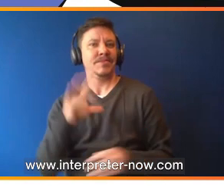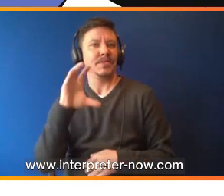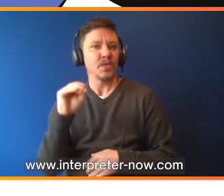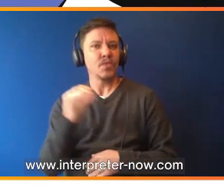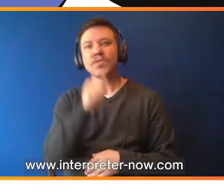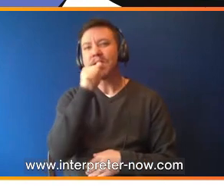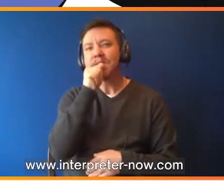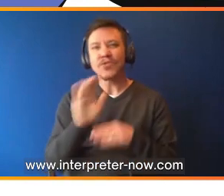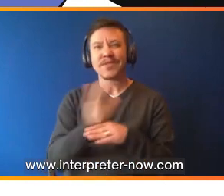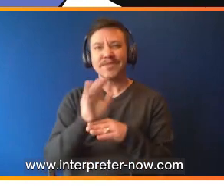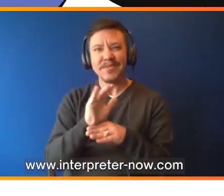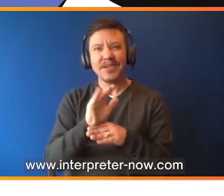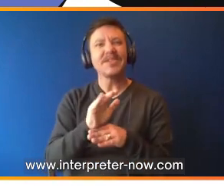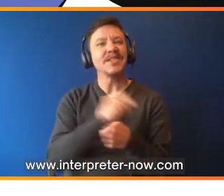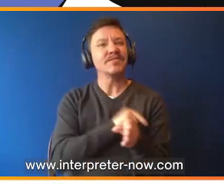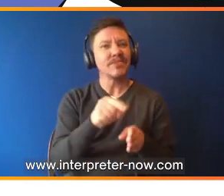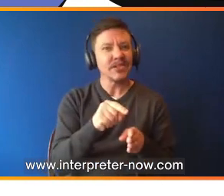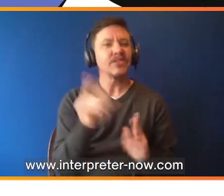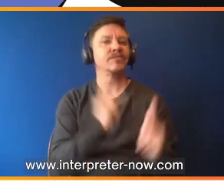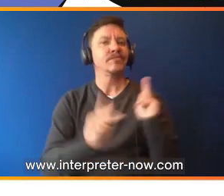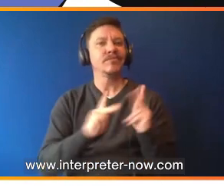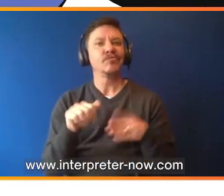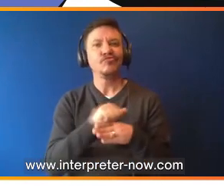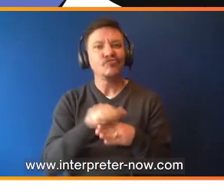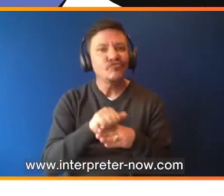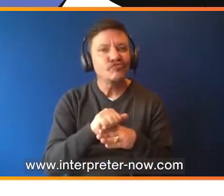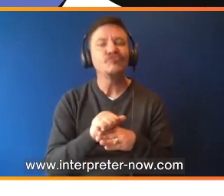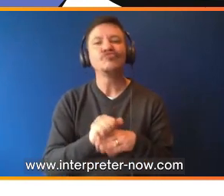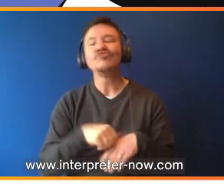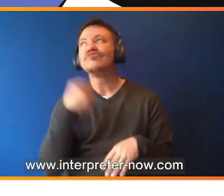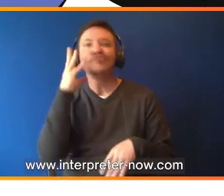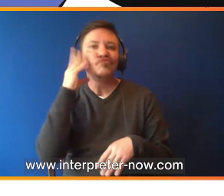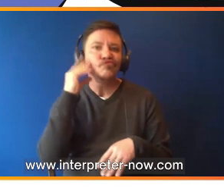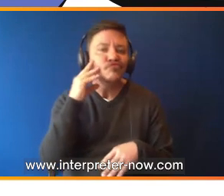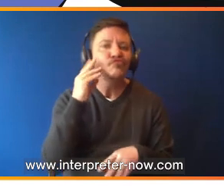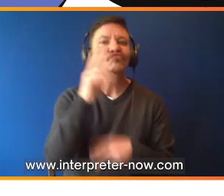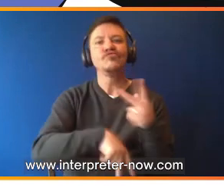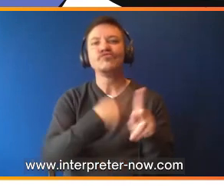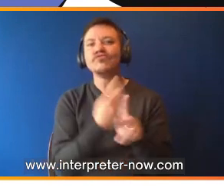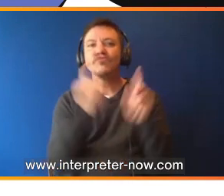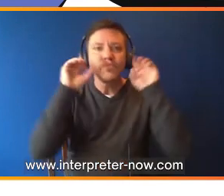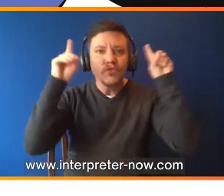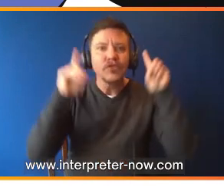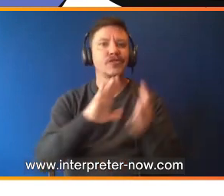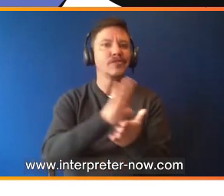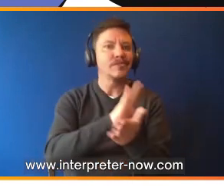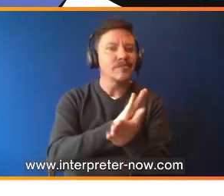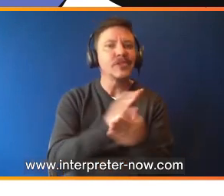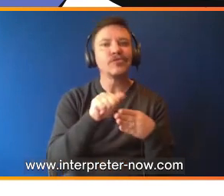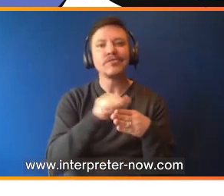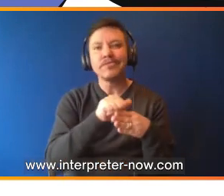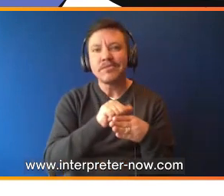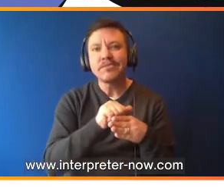been trained and have gone through certain types of schoolings, who, you know, there are certain sorts of principles and rules for what good design